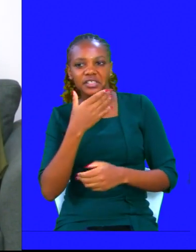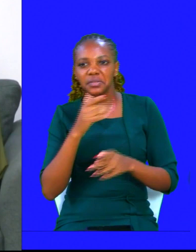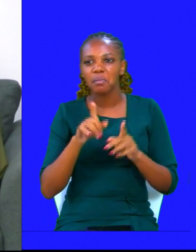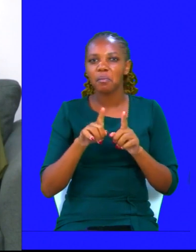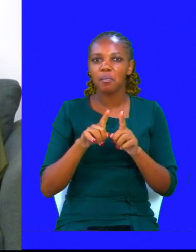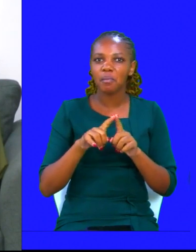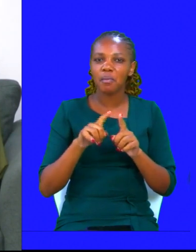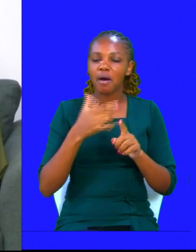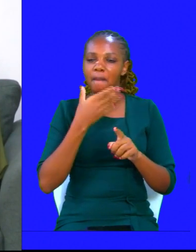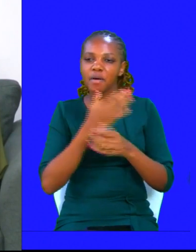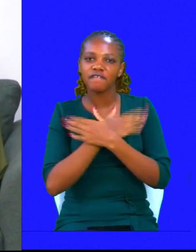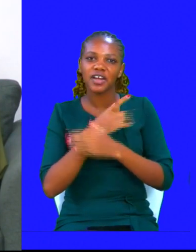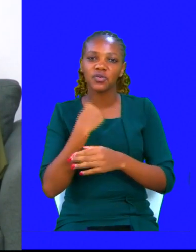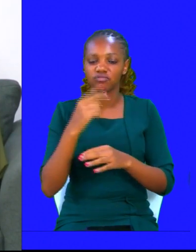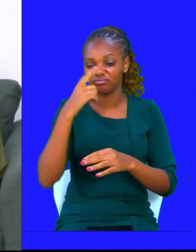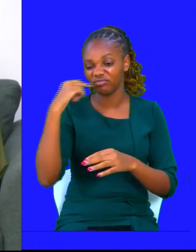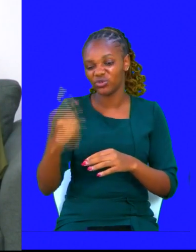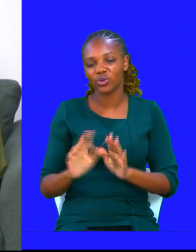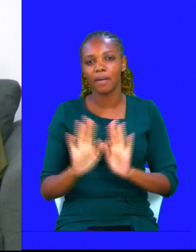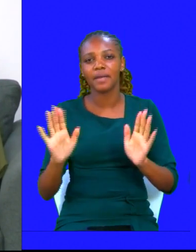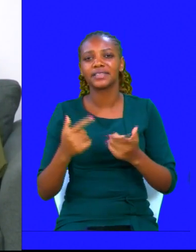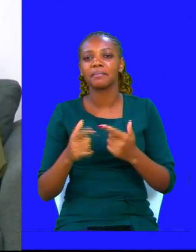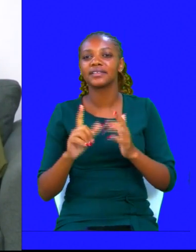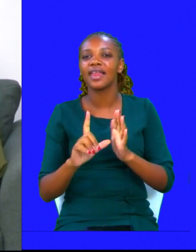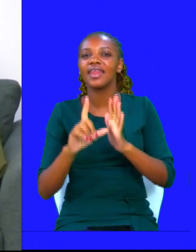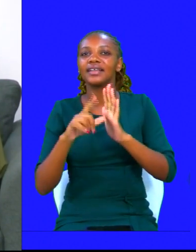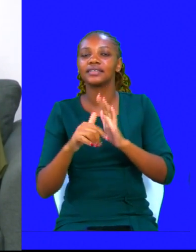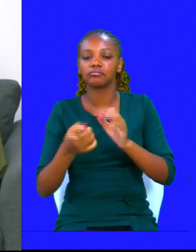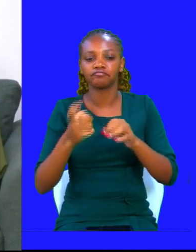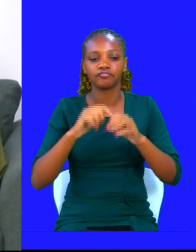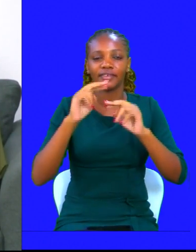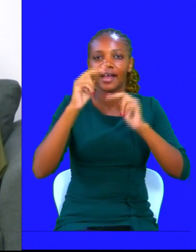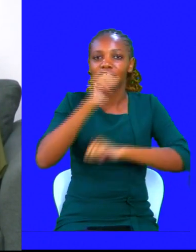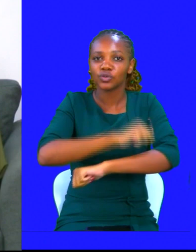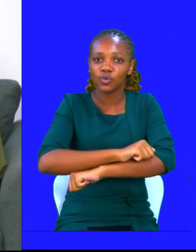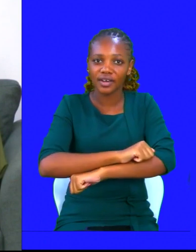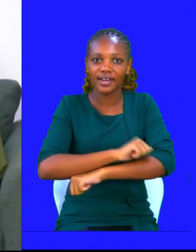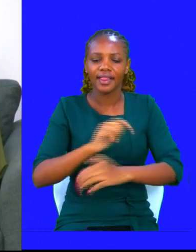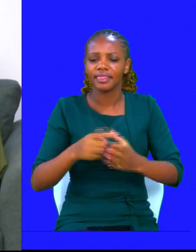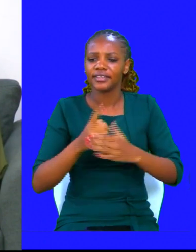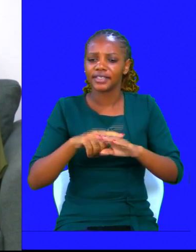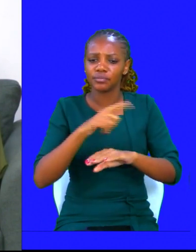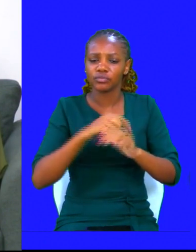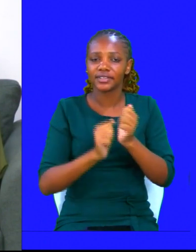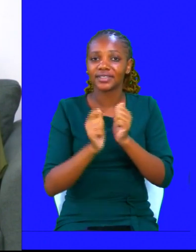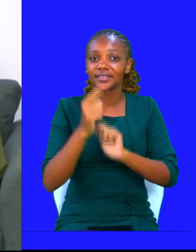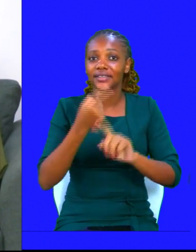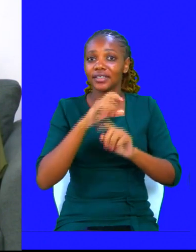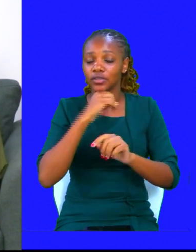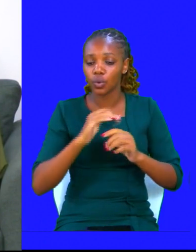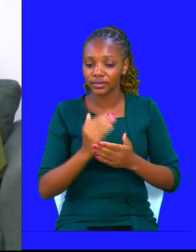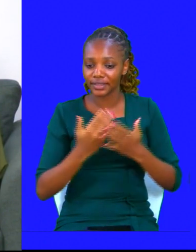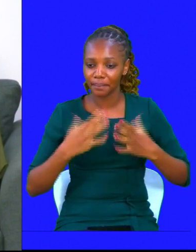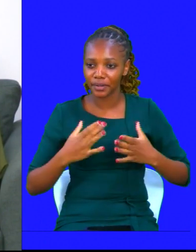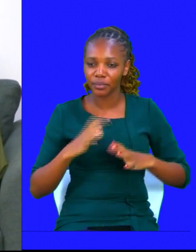nani, in a joking way. But then again, we get to high school, and by the time people are getting to 16, some people